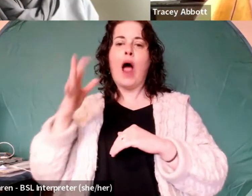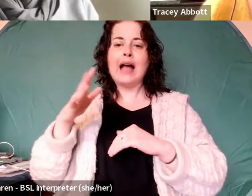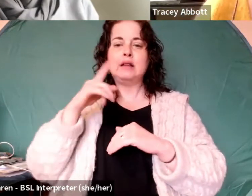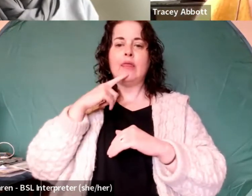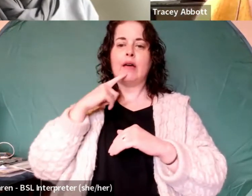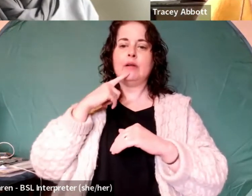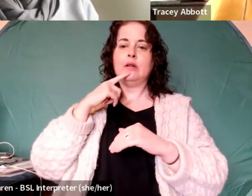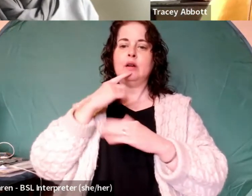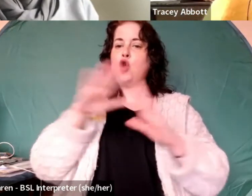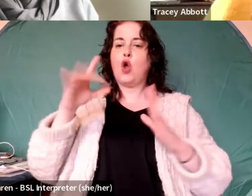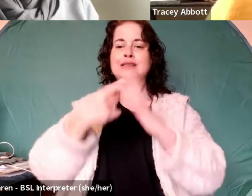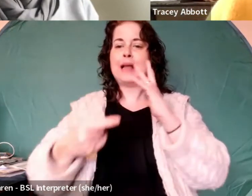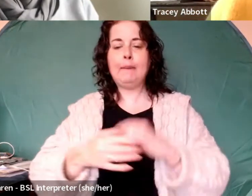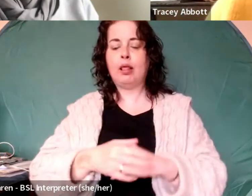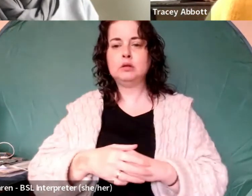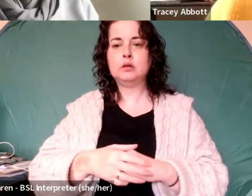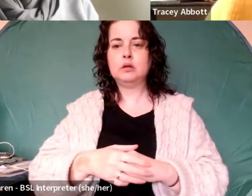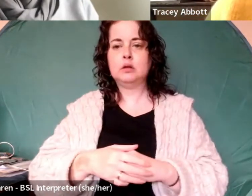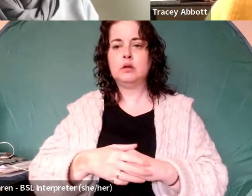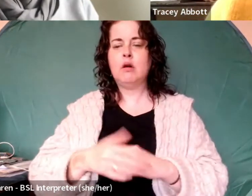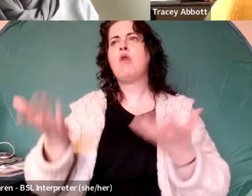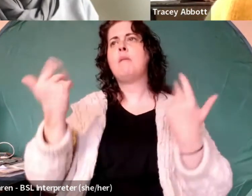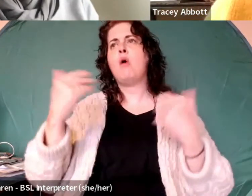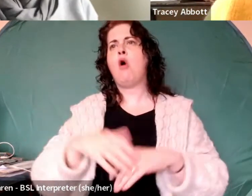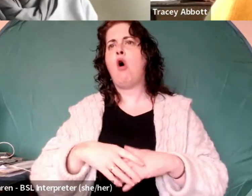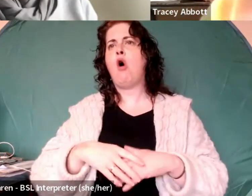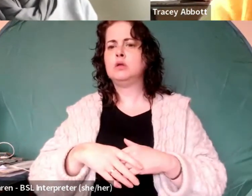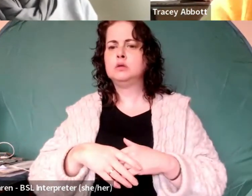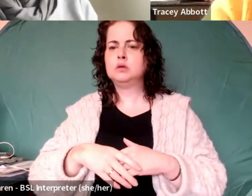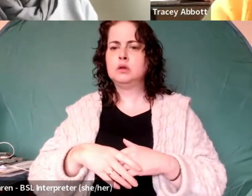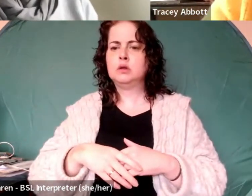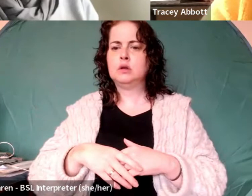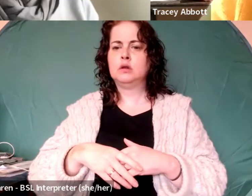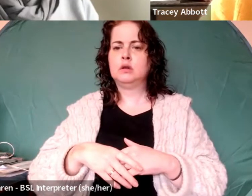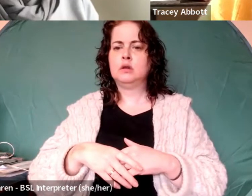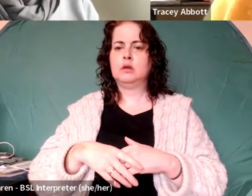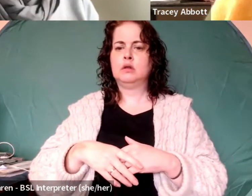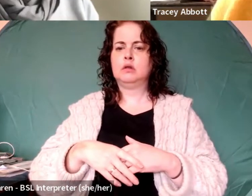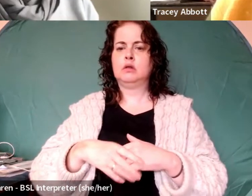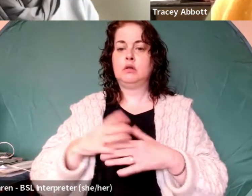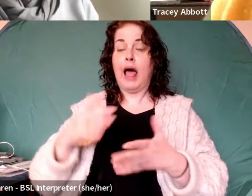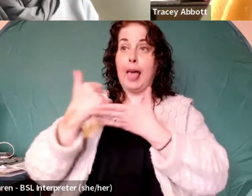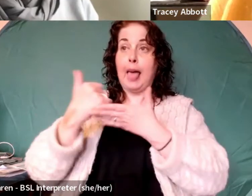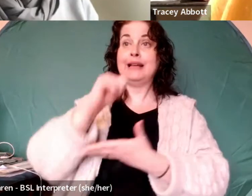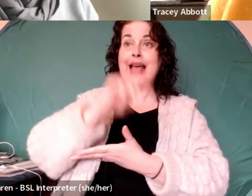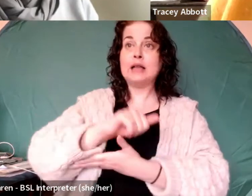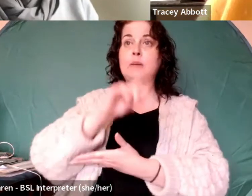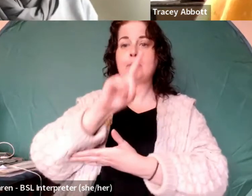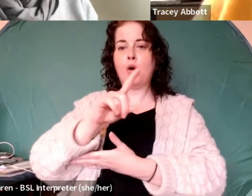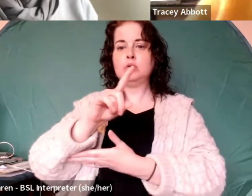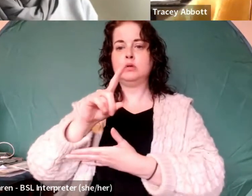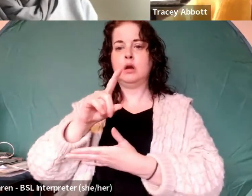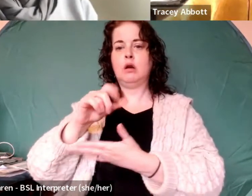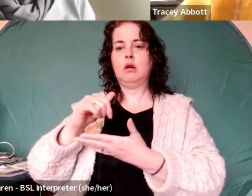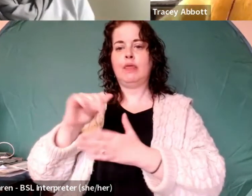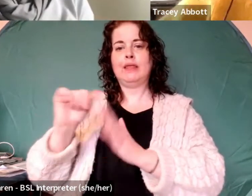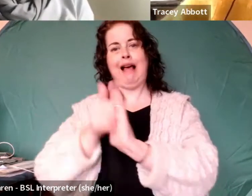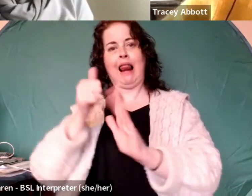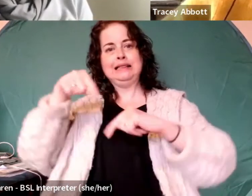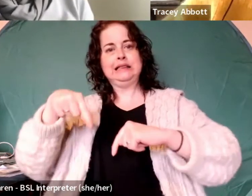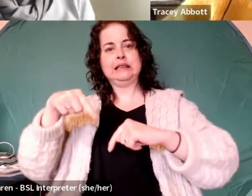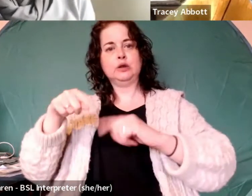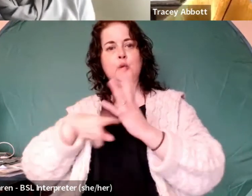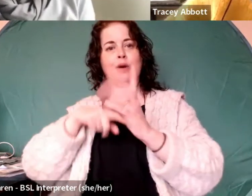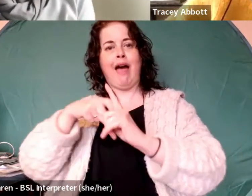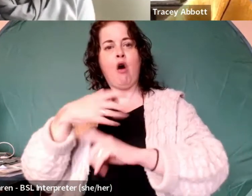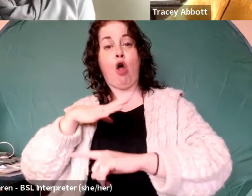be non-disabled. Yeah. And I'm like, for heaven's sake, guys. Yeah. Yes, I mean, let's help them. But what about your homegrown talent? And again, it's